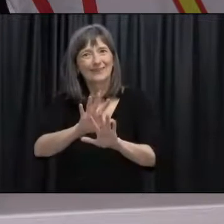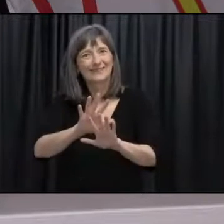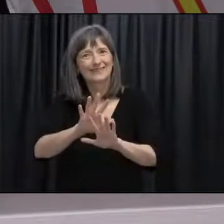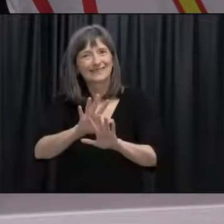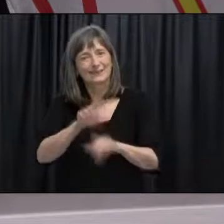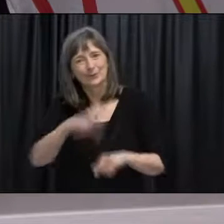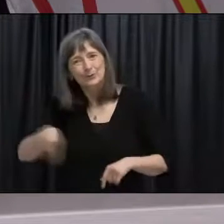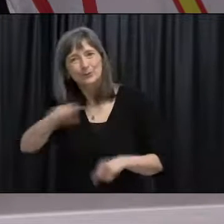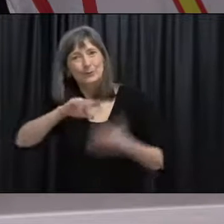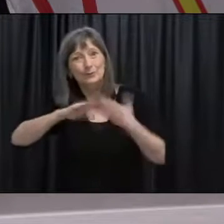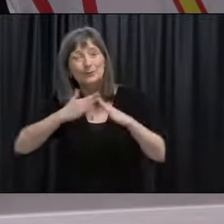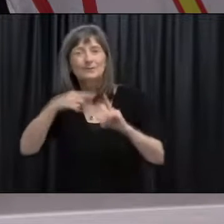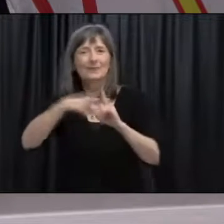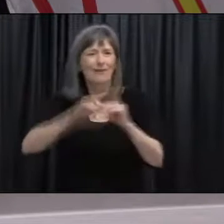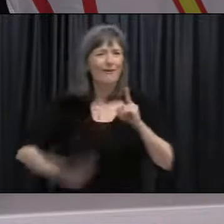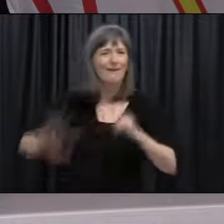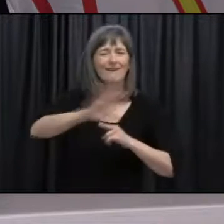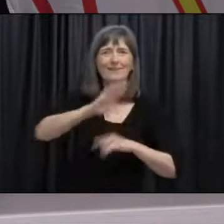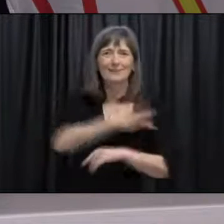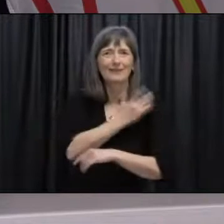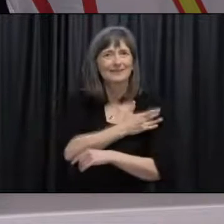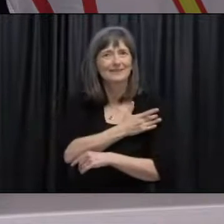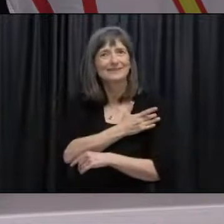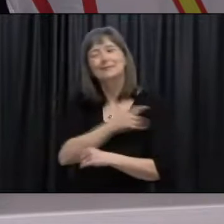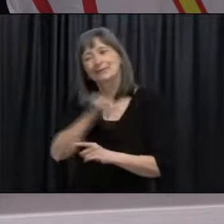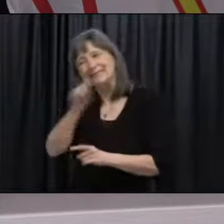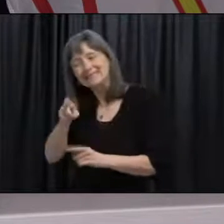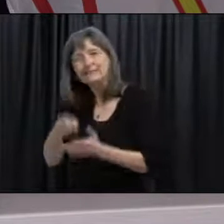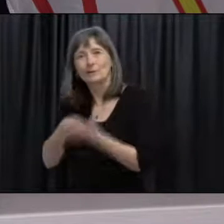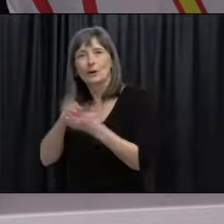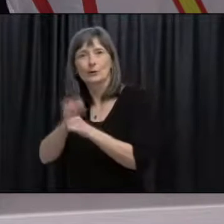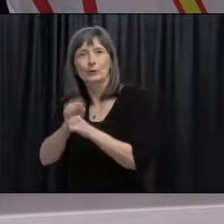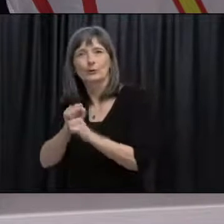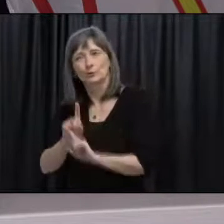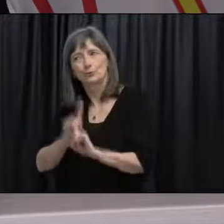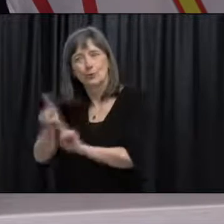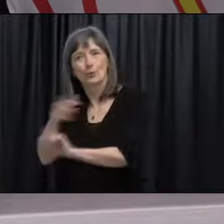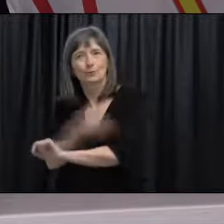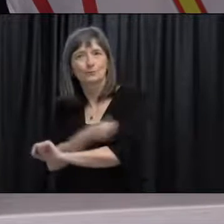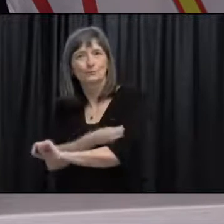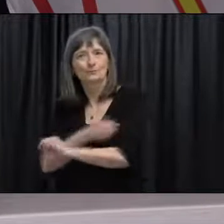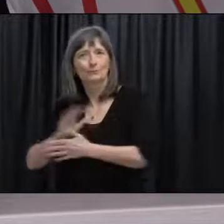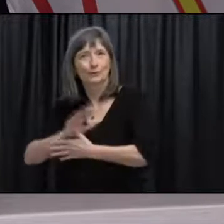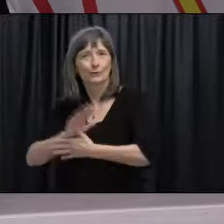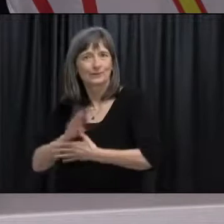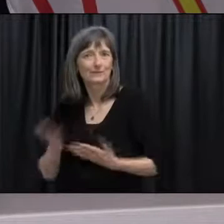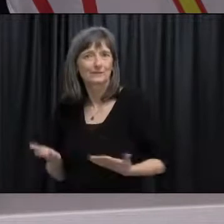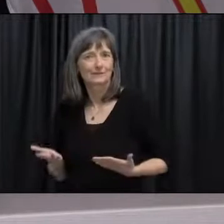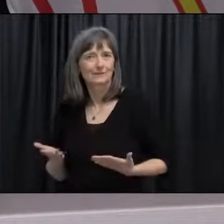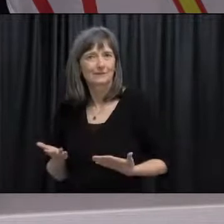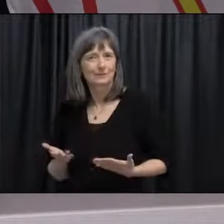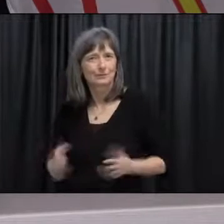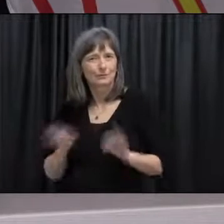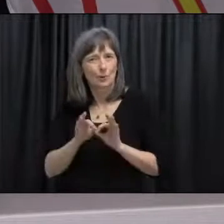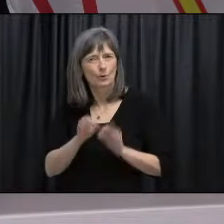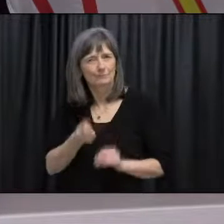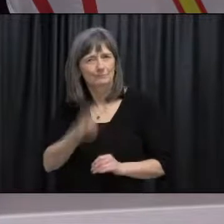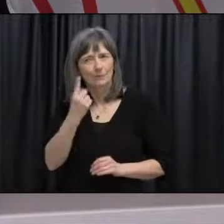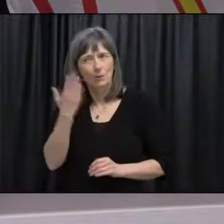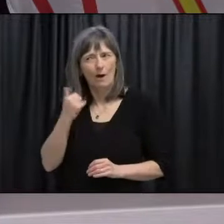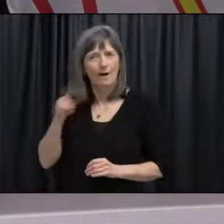province. So it's really important that people understand that.